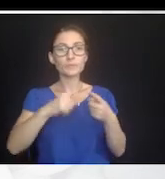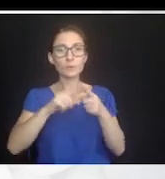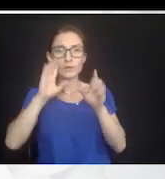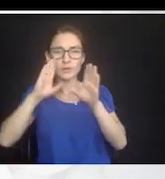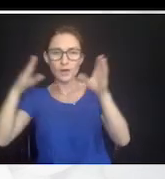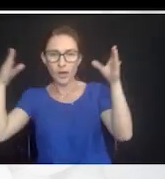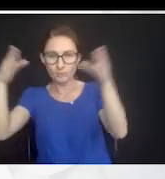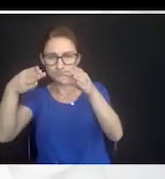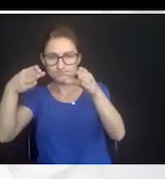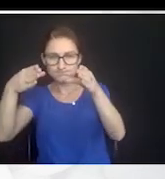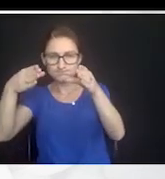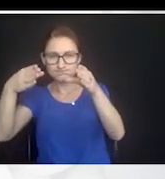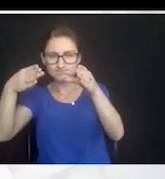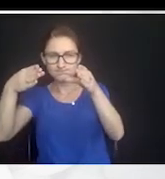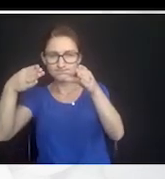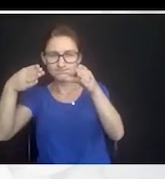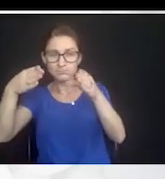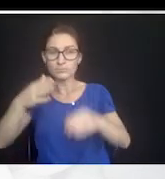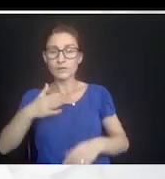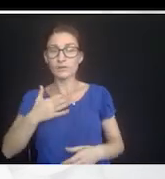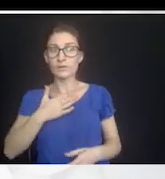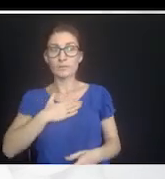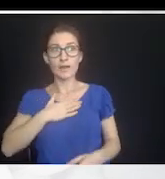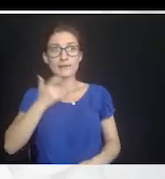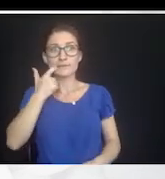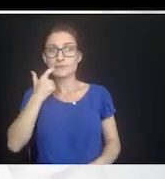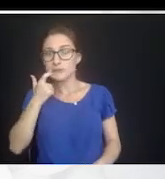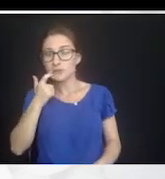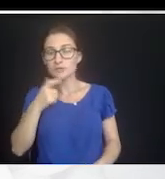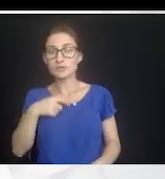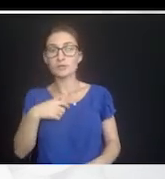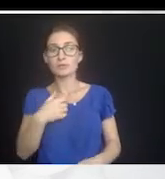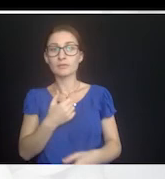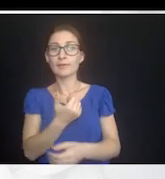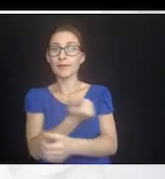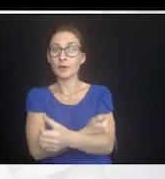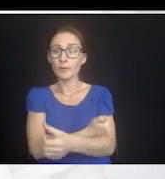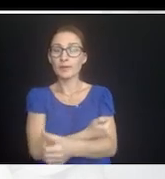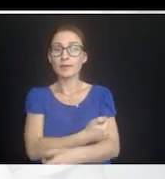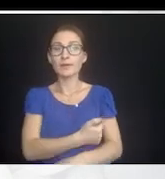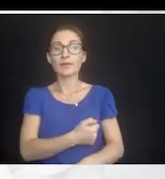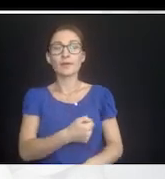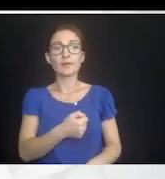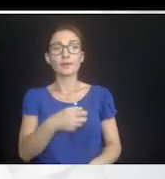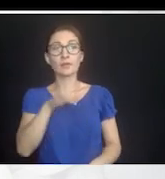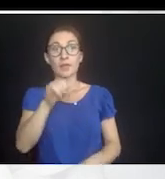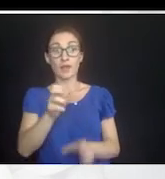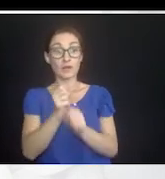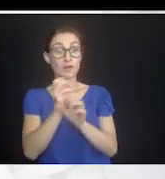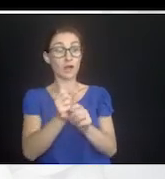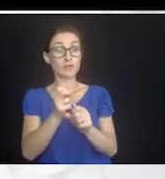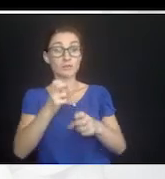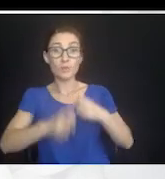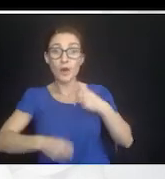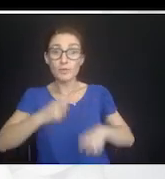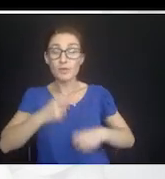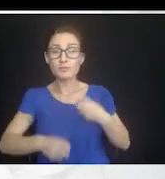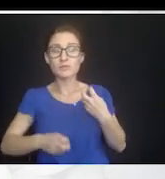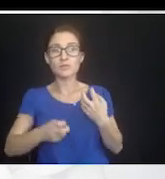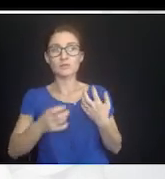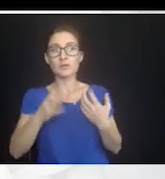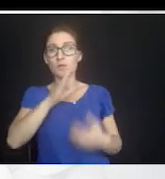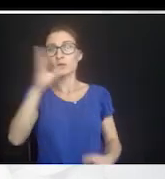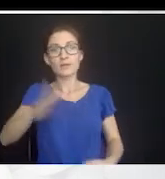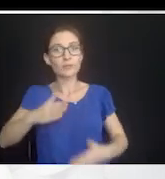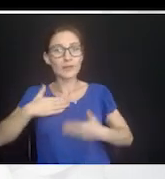I'm so unhappy, just when you focus so tightly on something like my addiction and my heroin use,